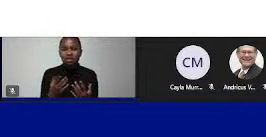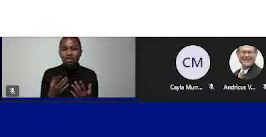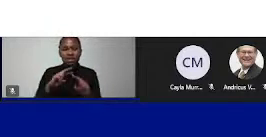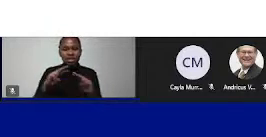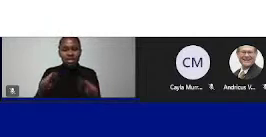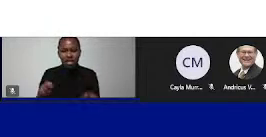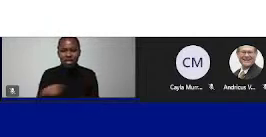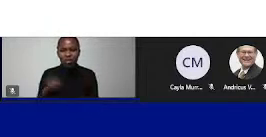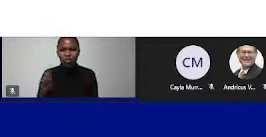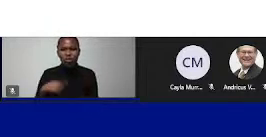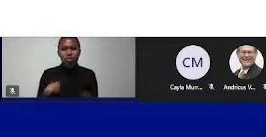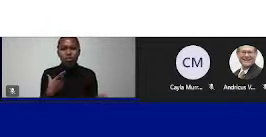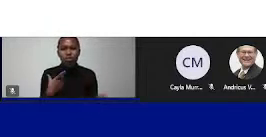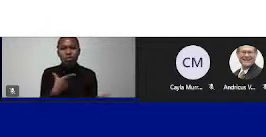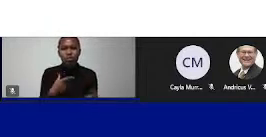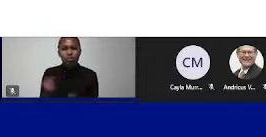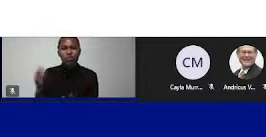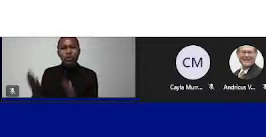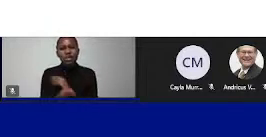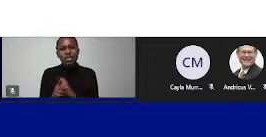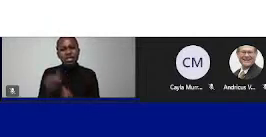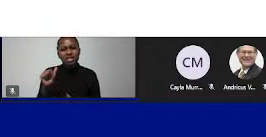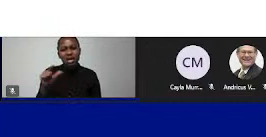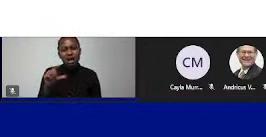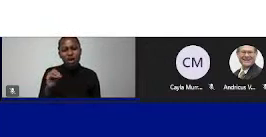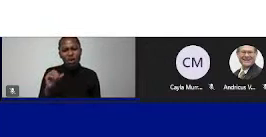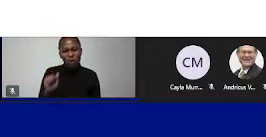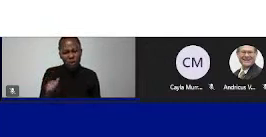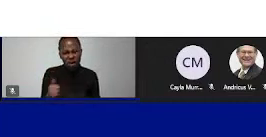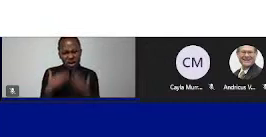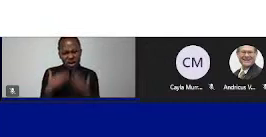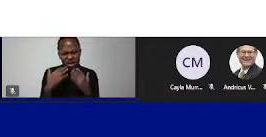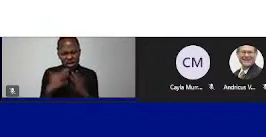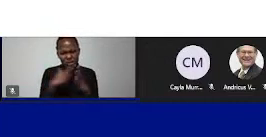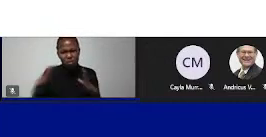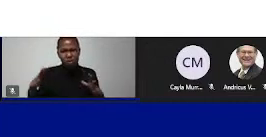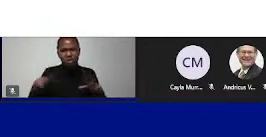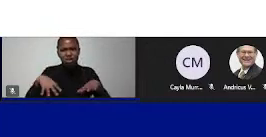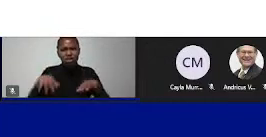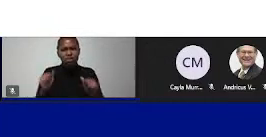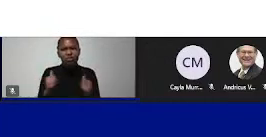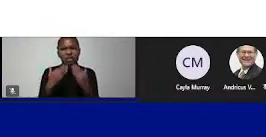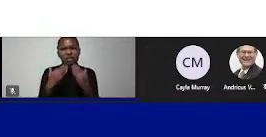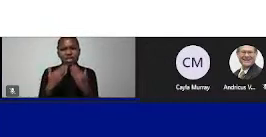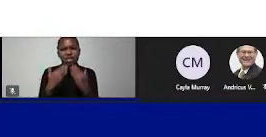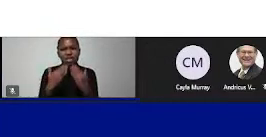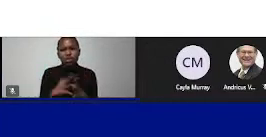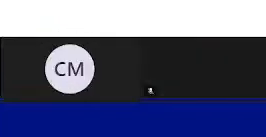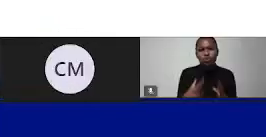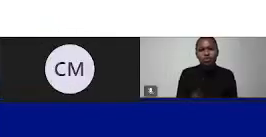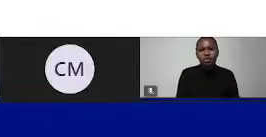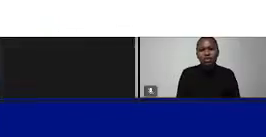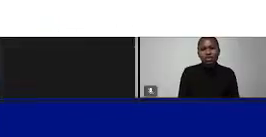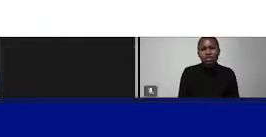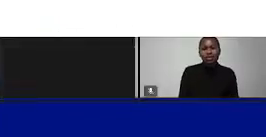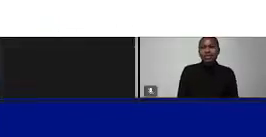actually doing, you know, under this topic actually of AGOA. Thank you very much, Chairperson. That is all from my side.